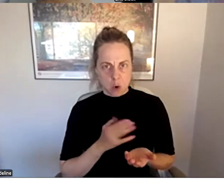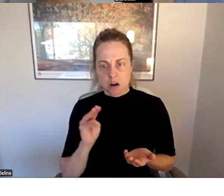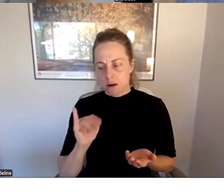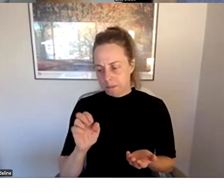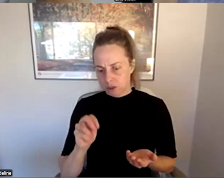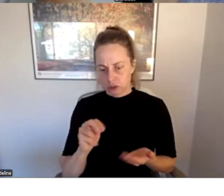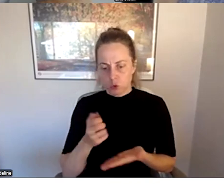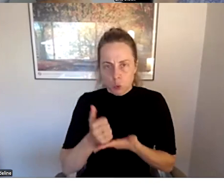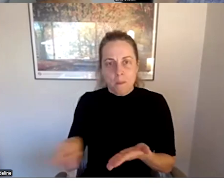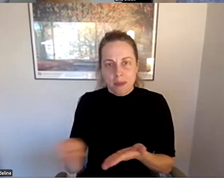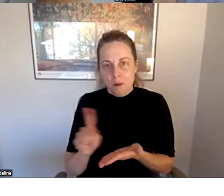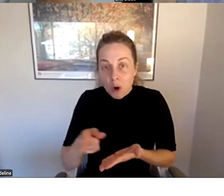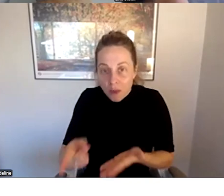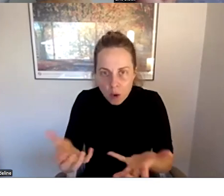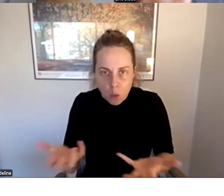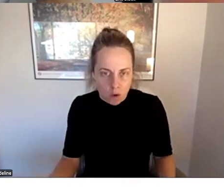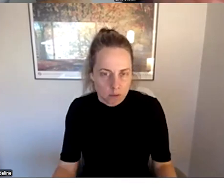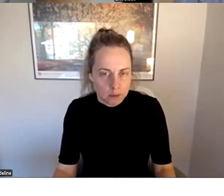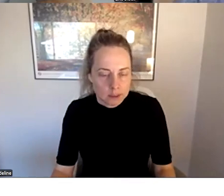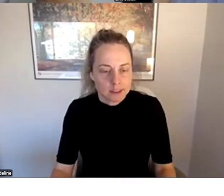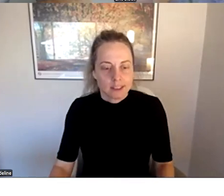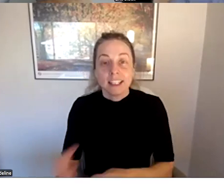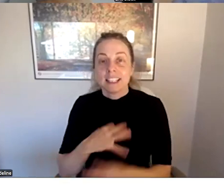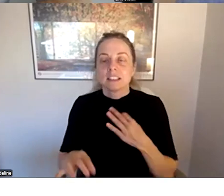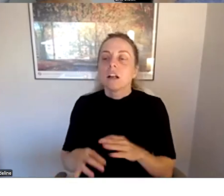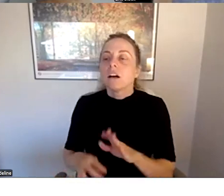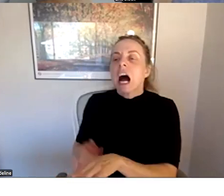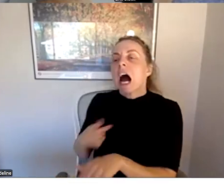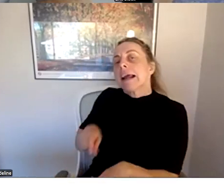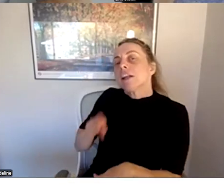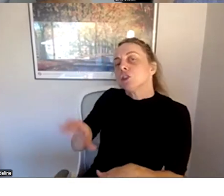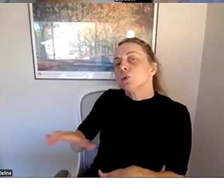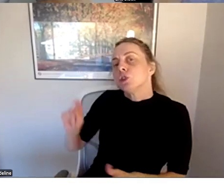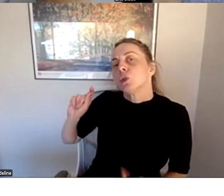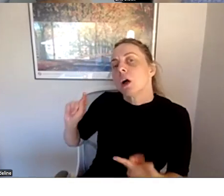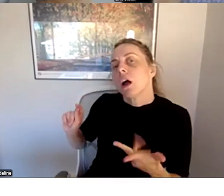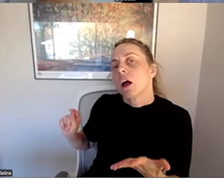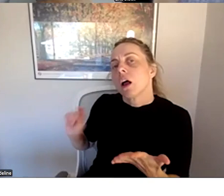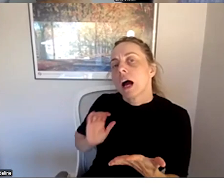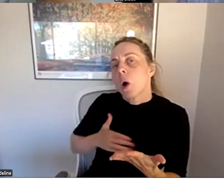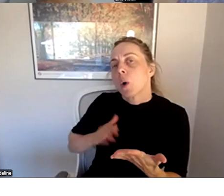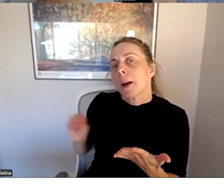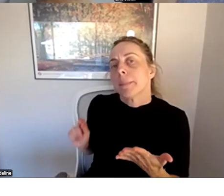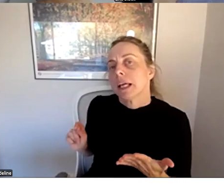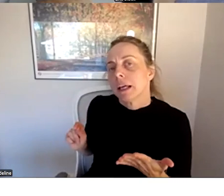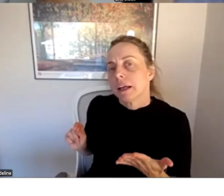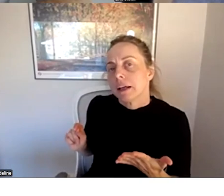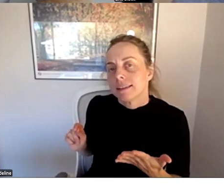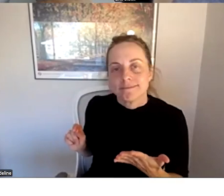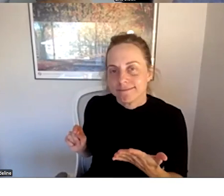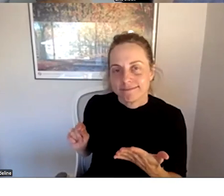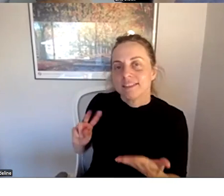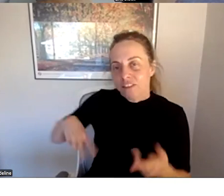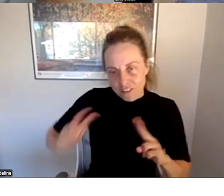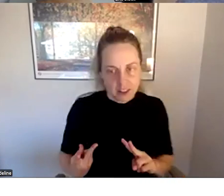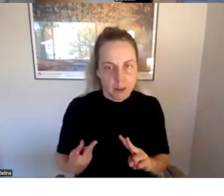where they want to go versus what we need them to do as a company exclusively. And that's led to individuals